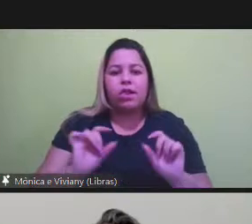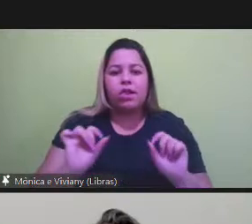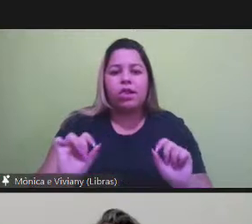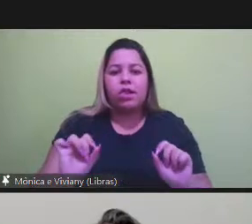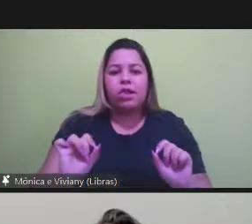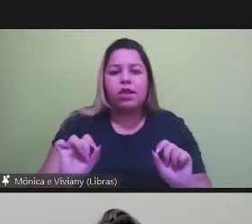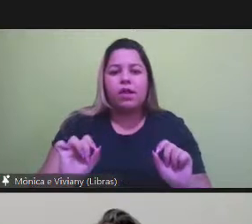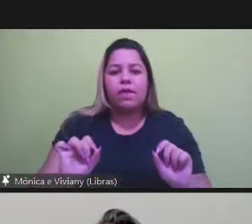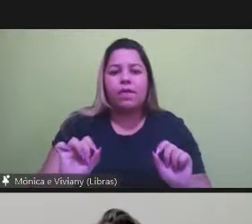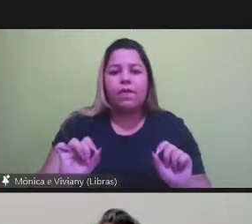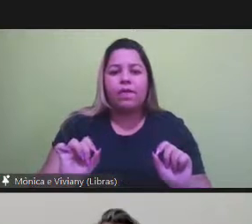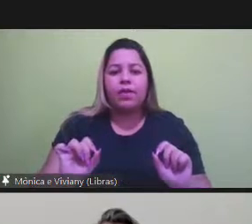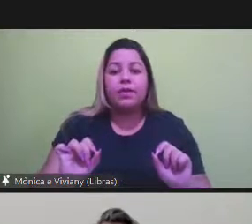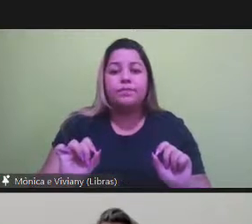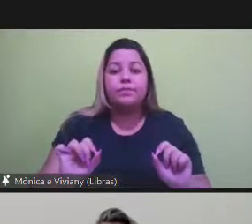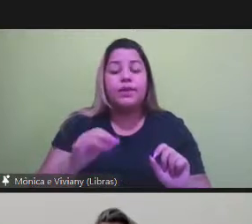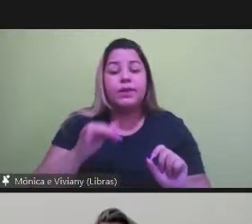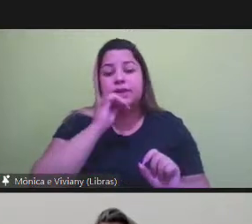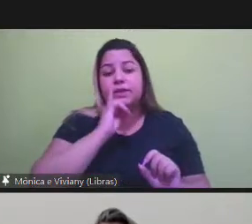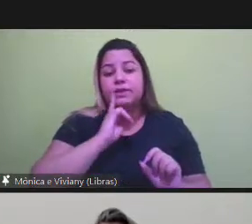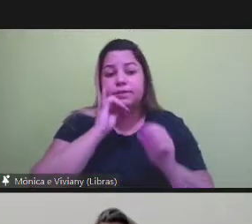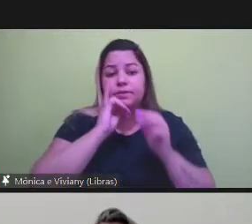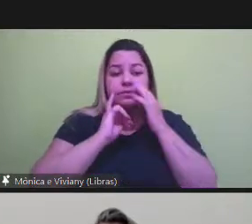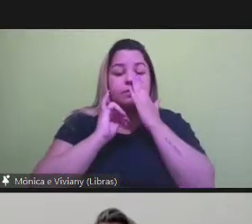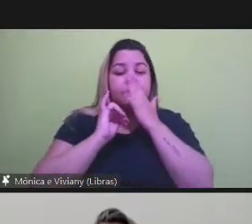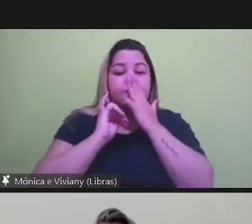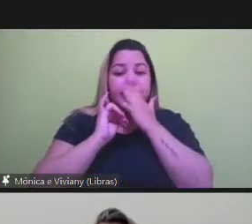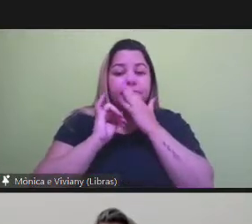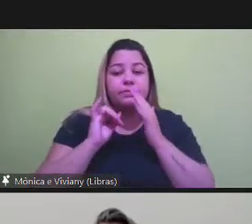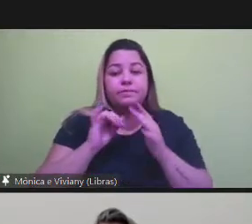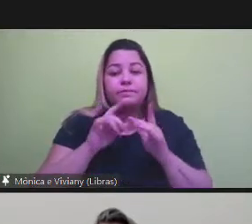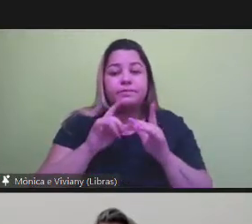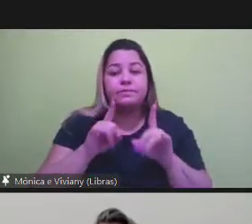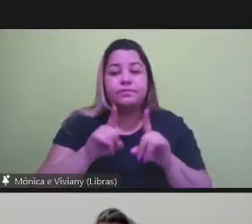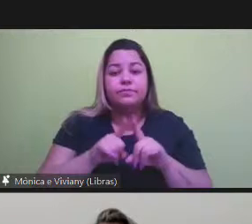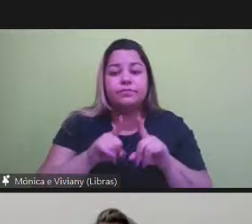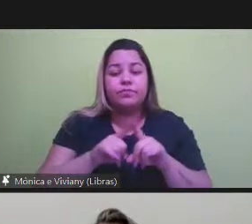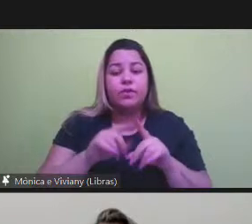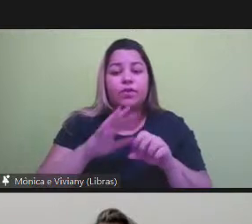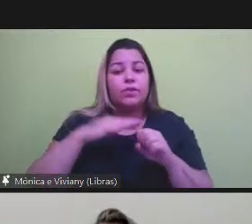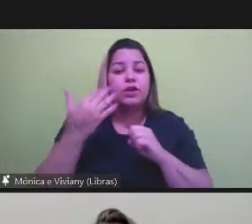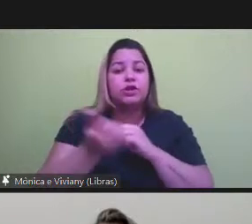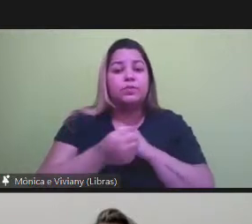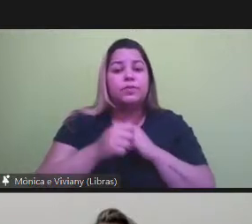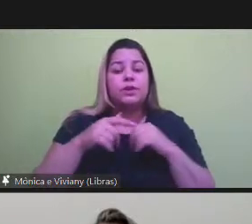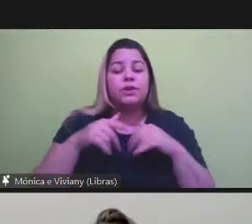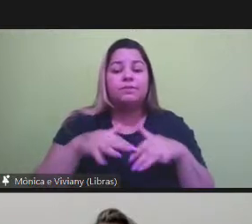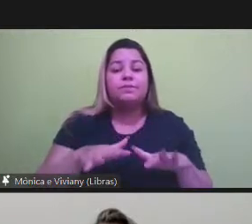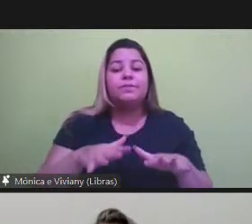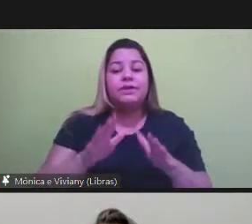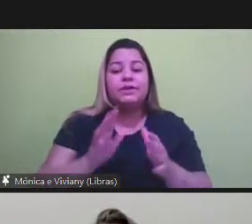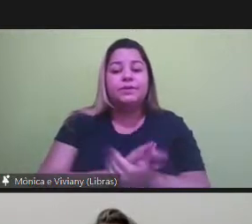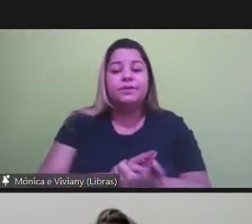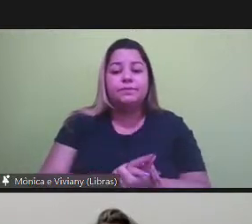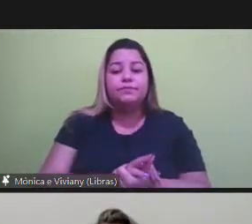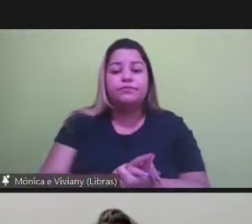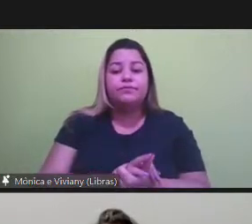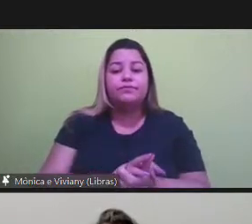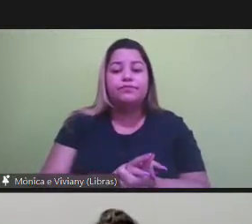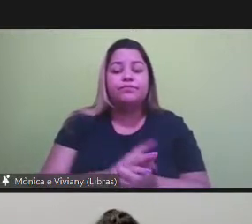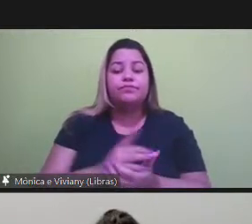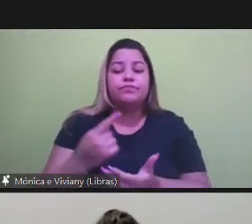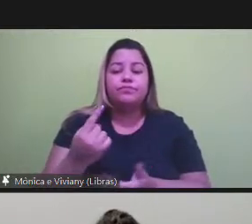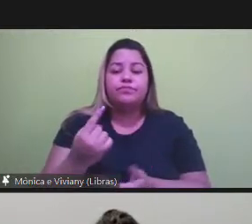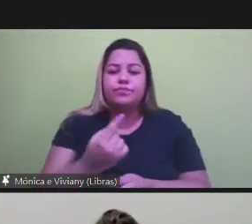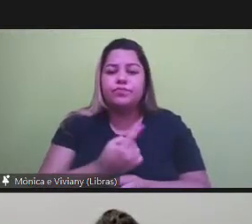But effectively, for example, during the pandemic period, we were able